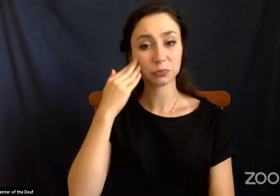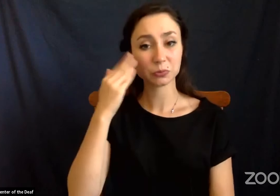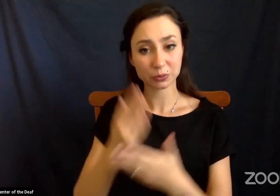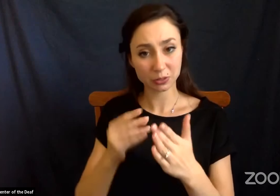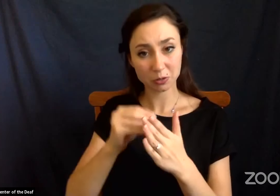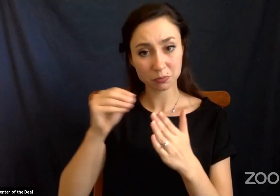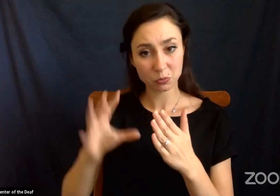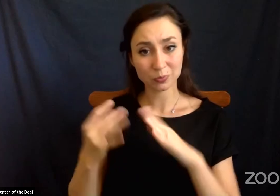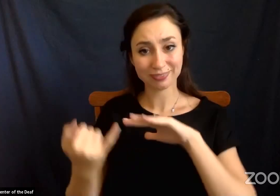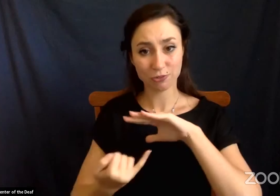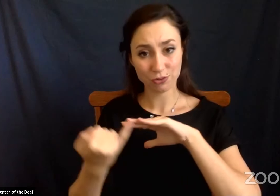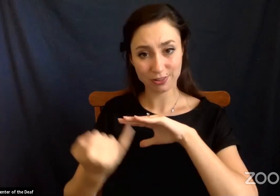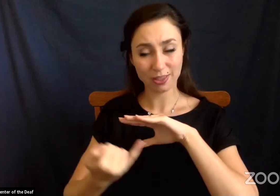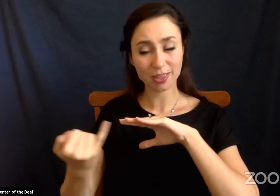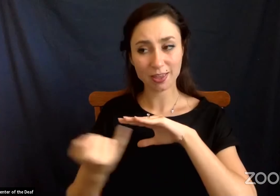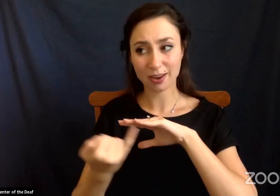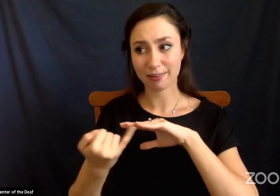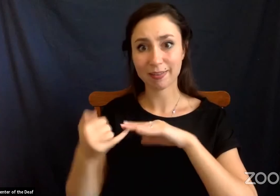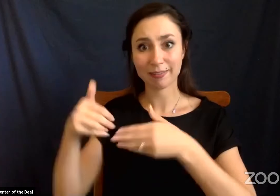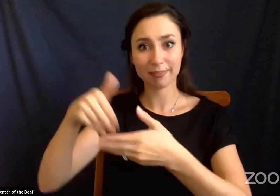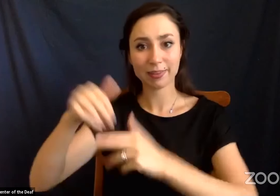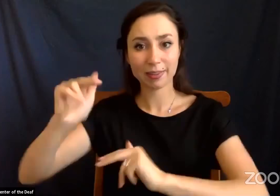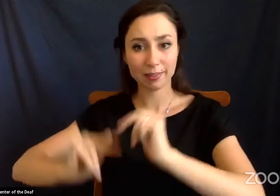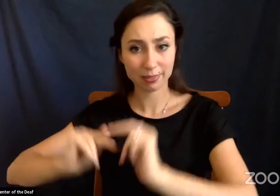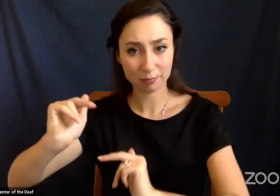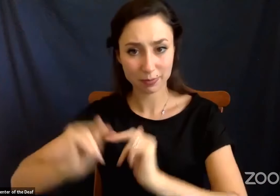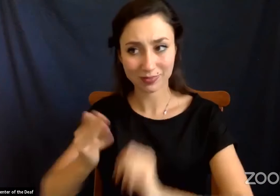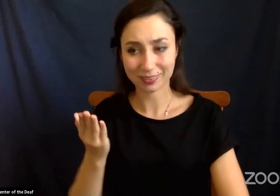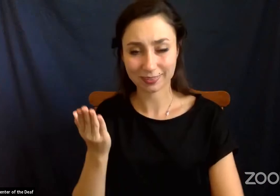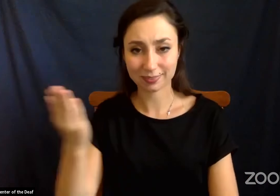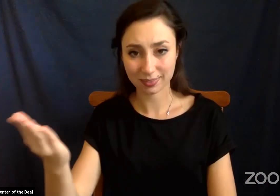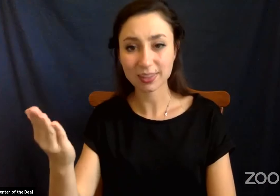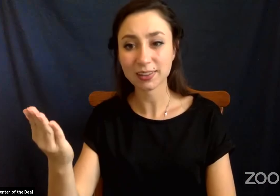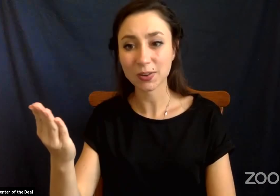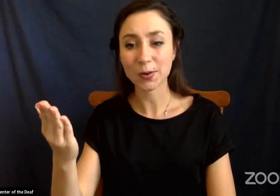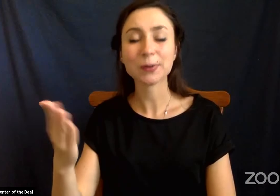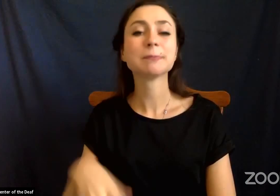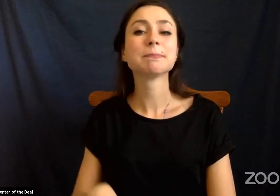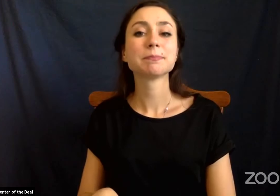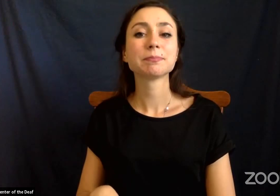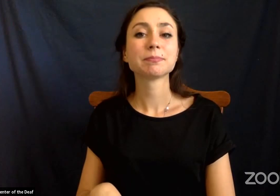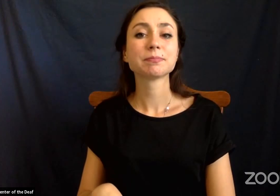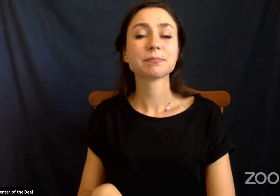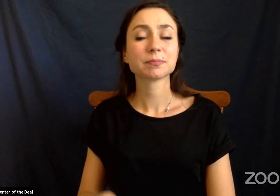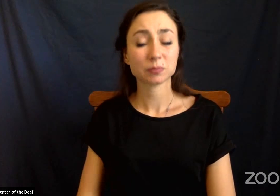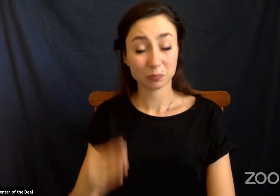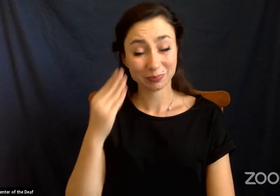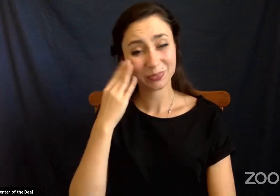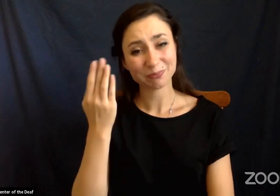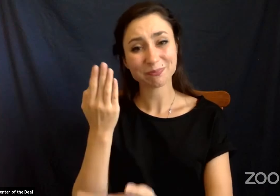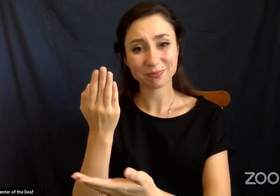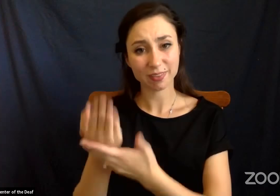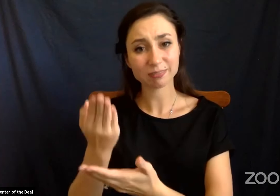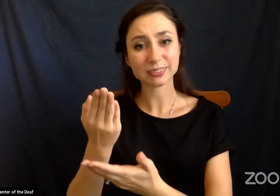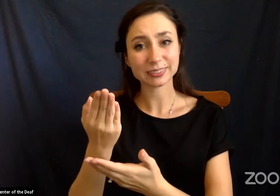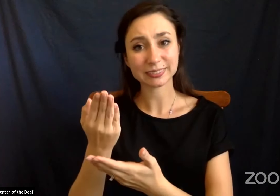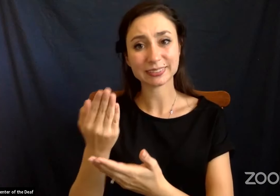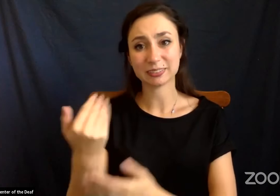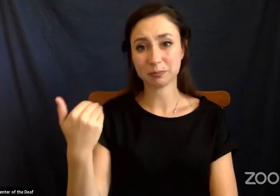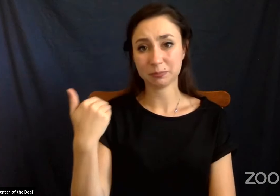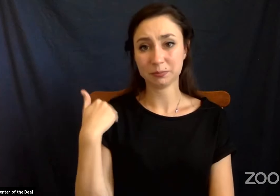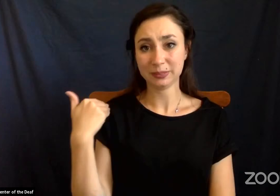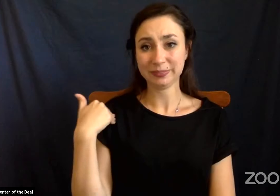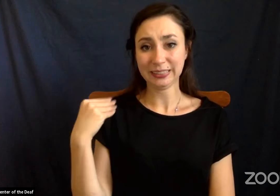in place in some of those facilities. And because we know that there is evidence that previously infected